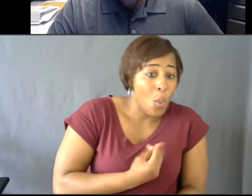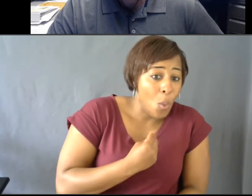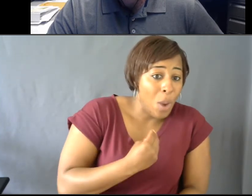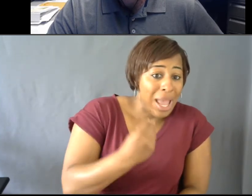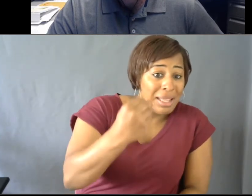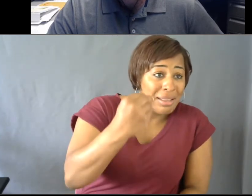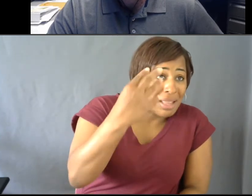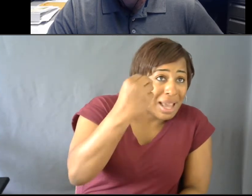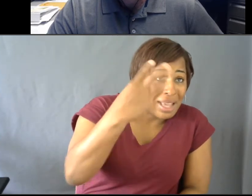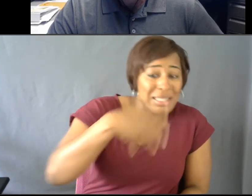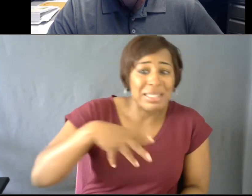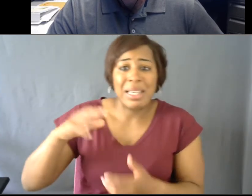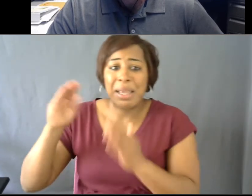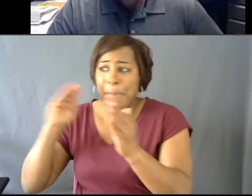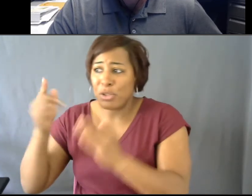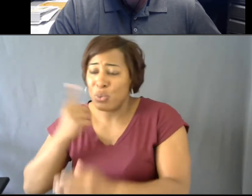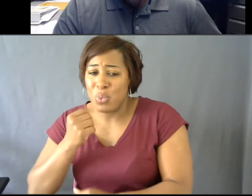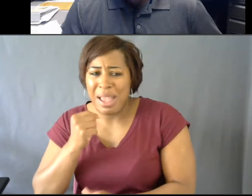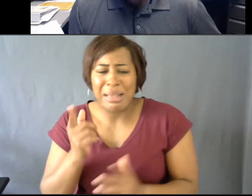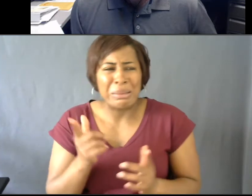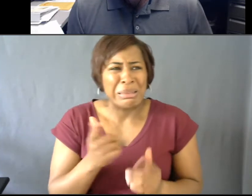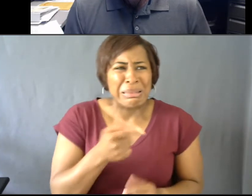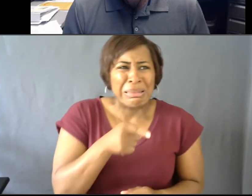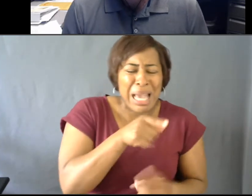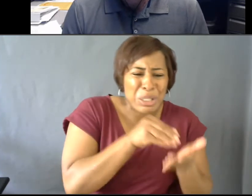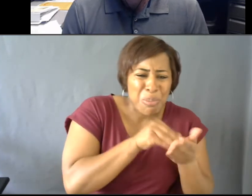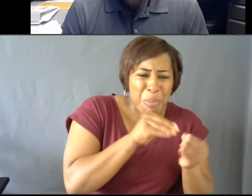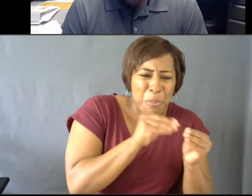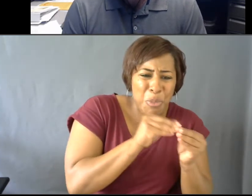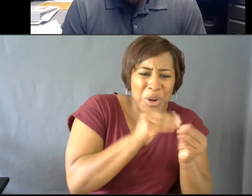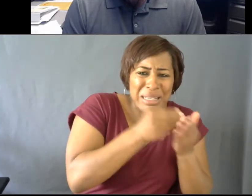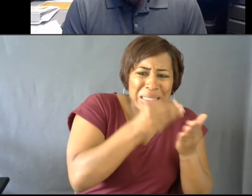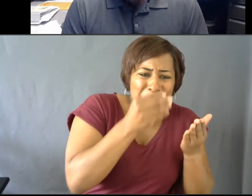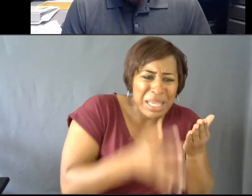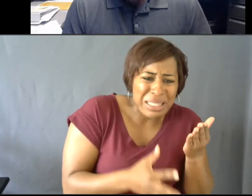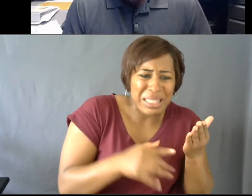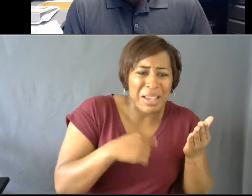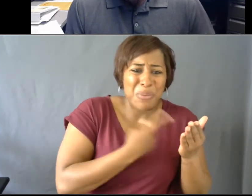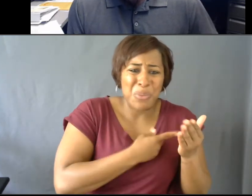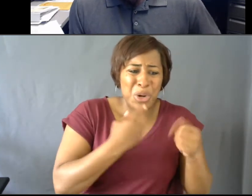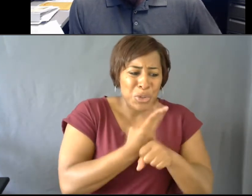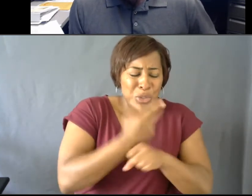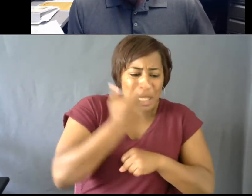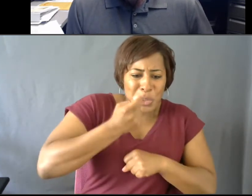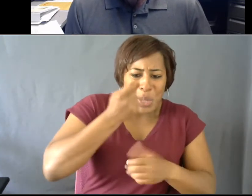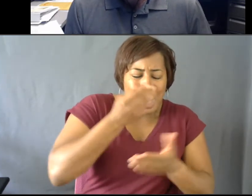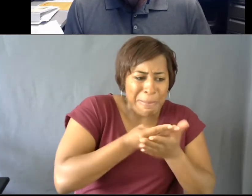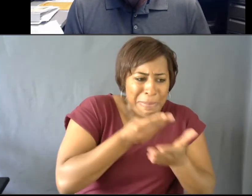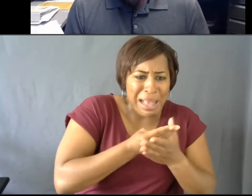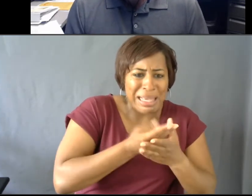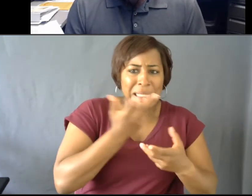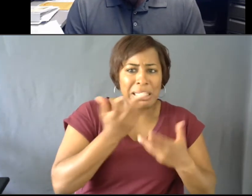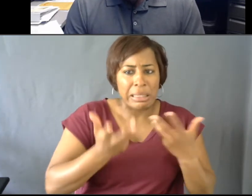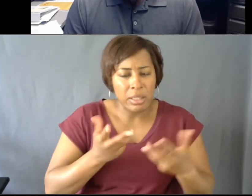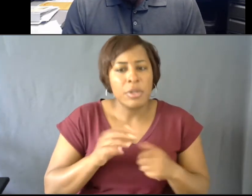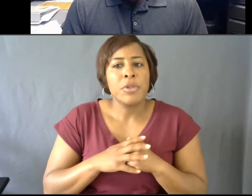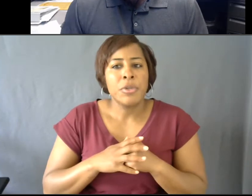the white one's really more expensive, and so with grant money you can't stretch it as far. And through the weather radio